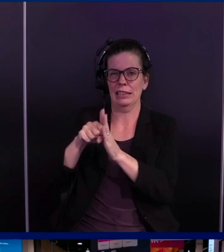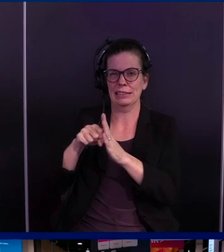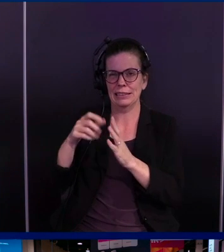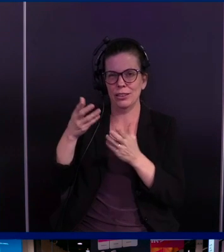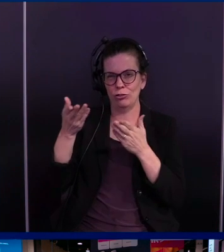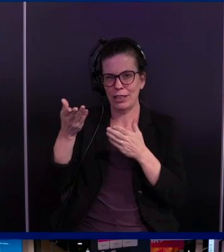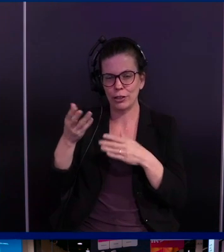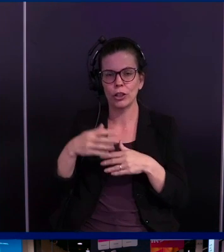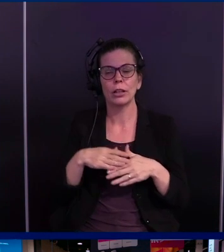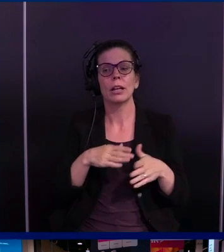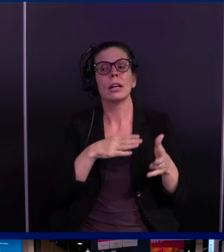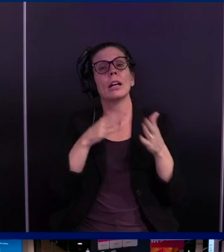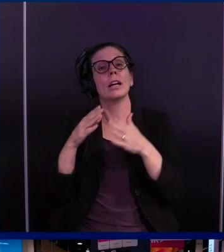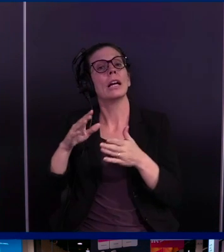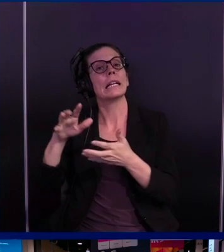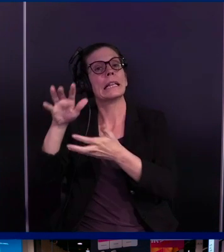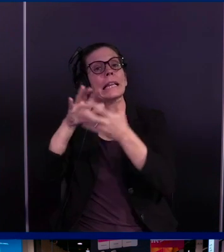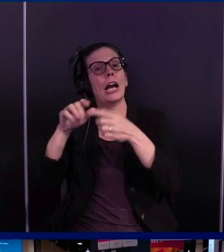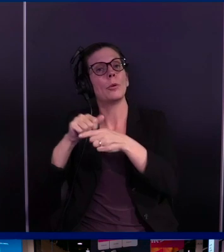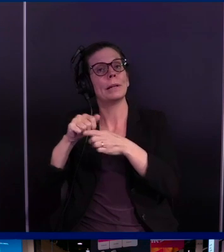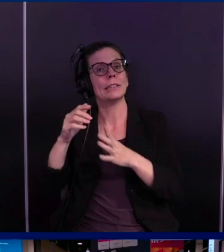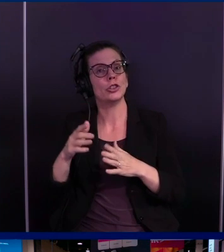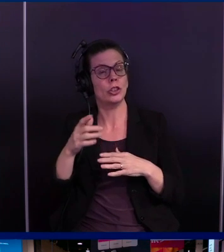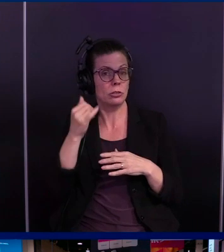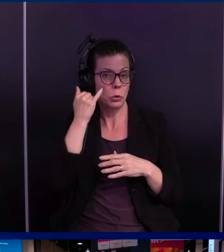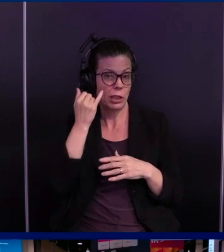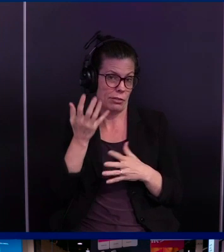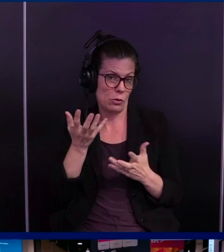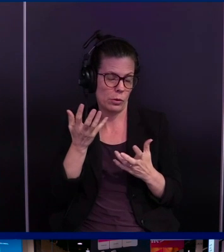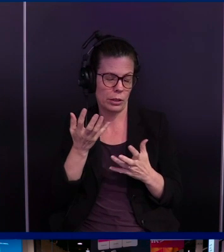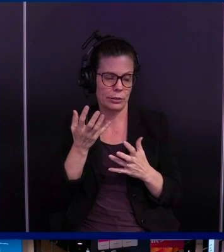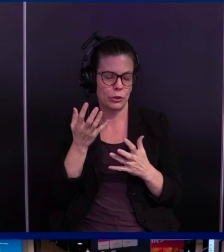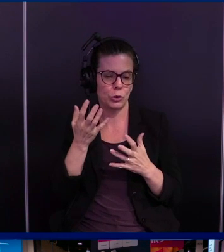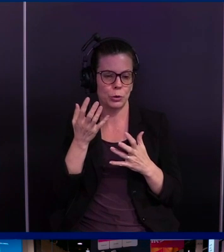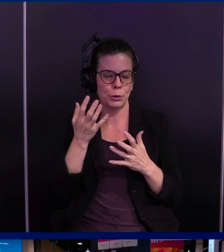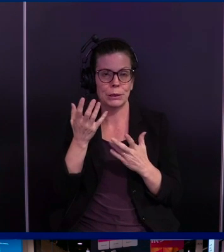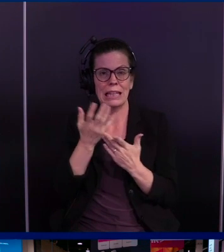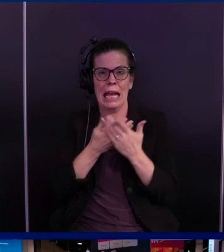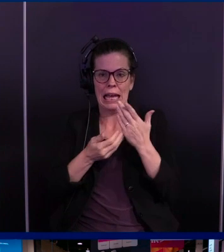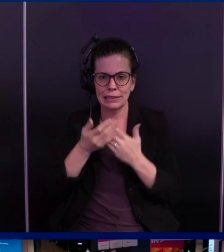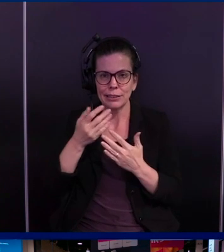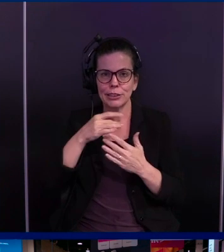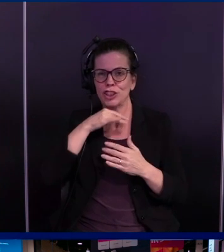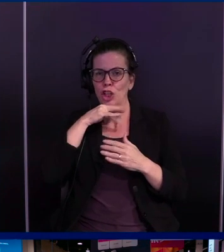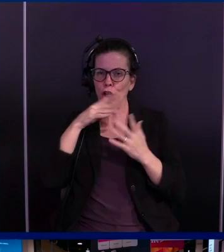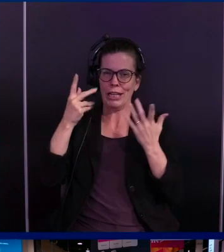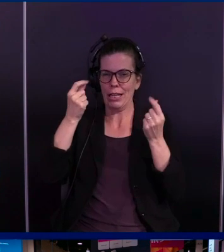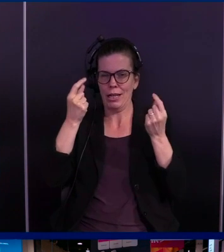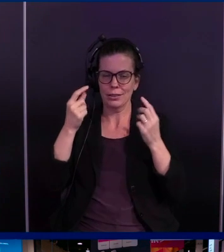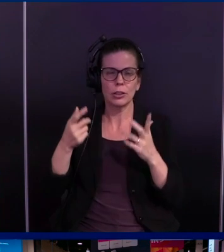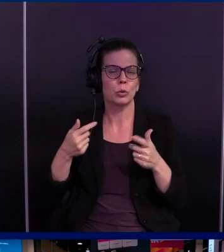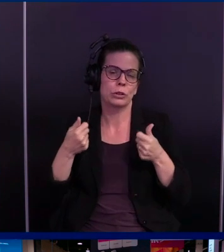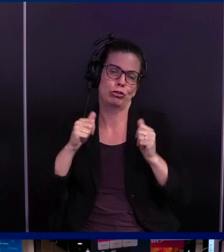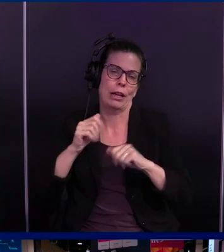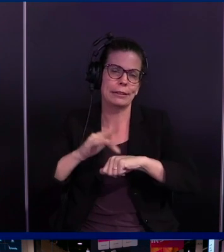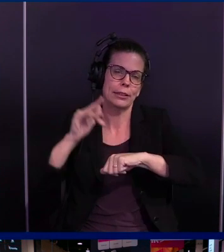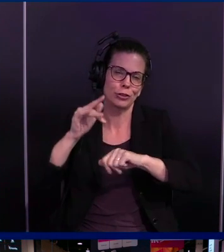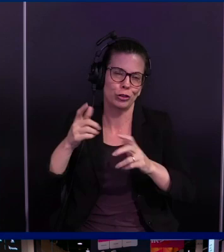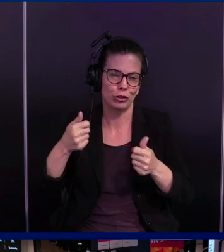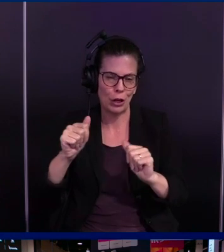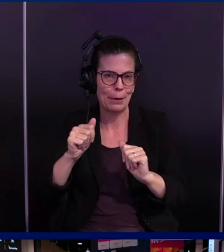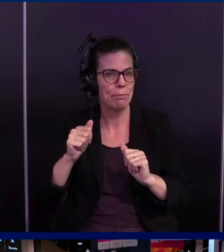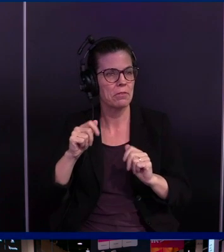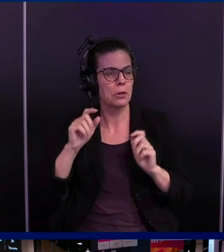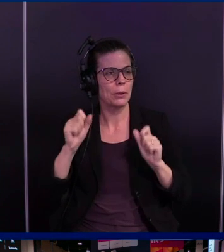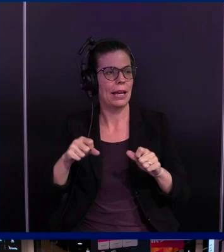You have Cloud Practitioner. So if you kind of want to like get your hands dirty, get your hands wet initially, you can have